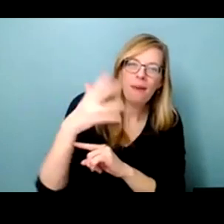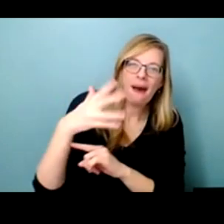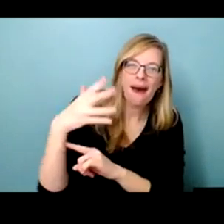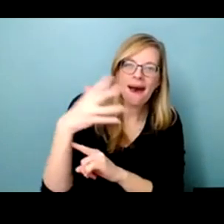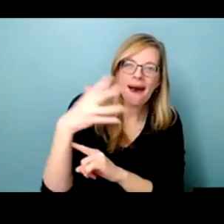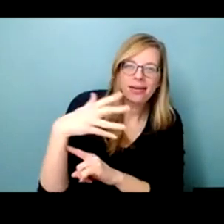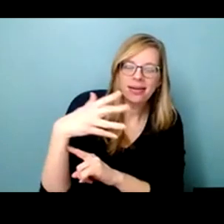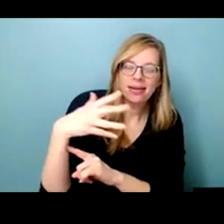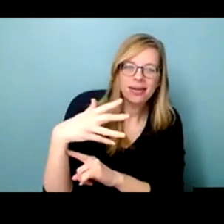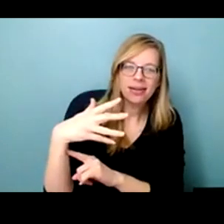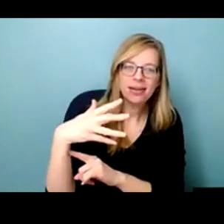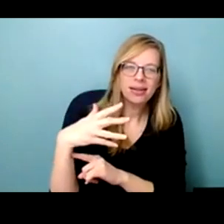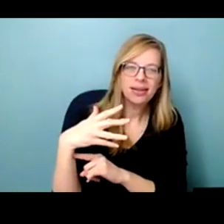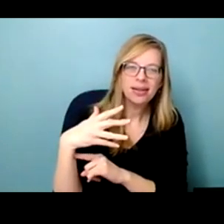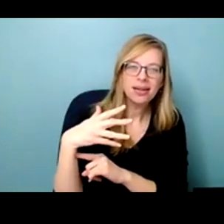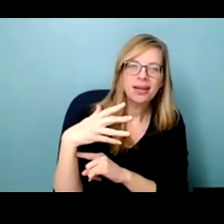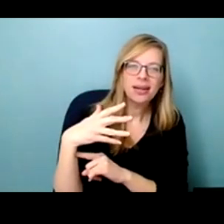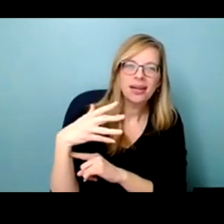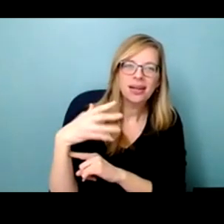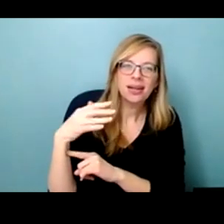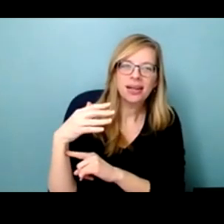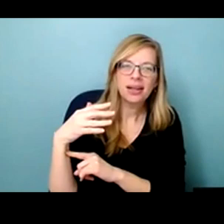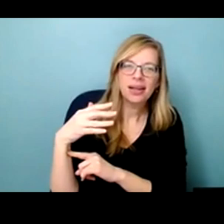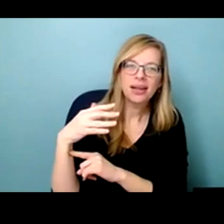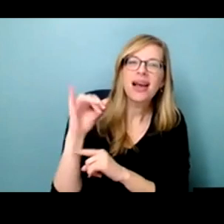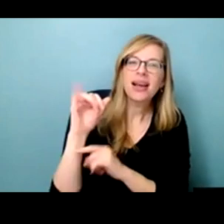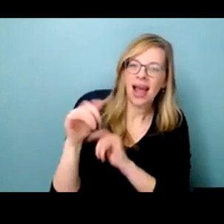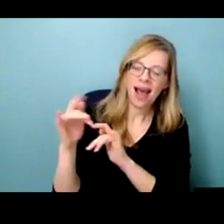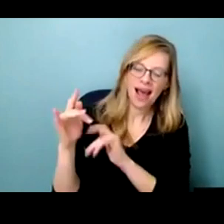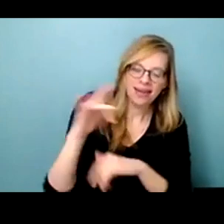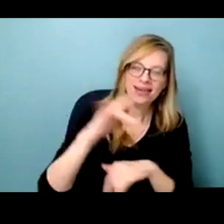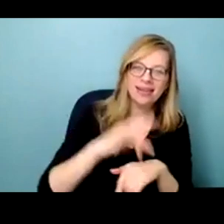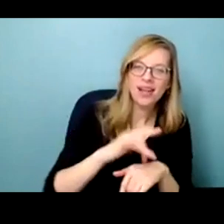bend to kiss the river's